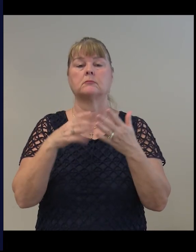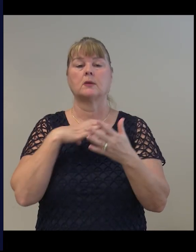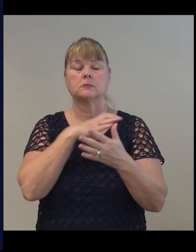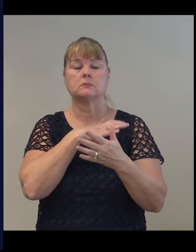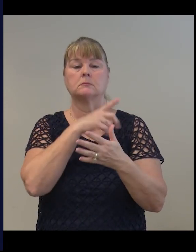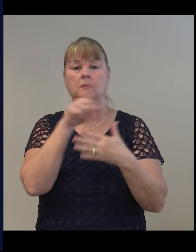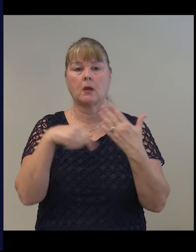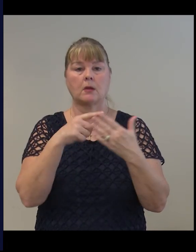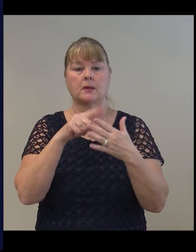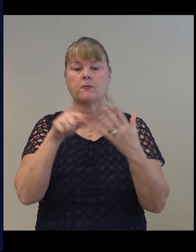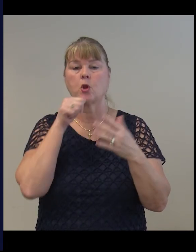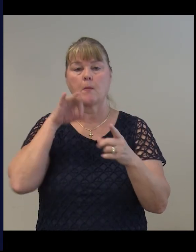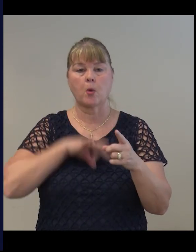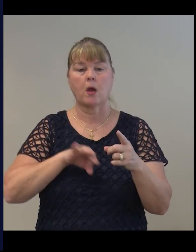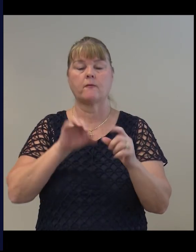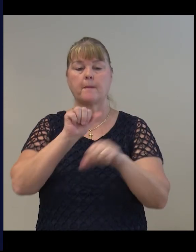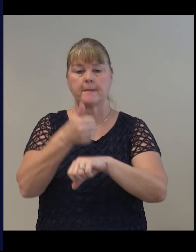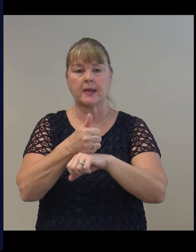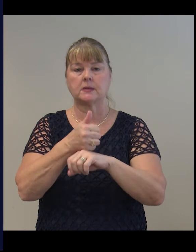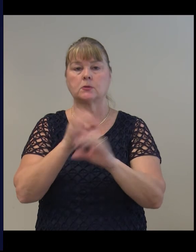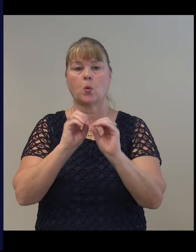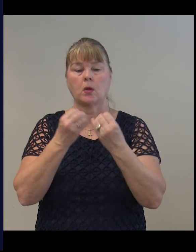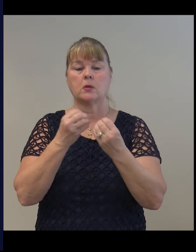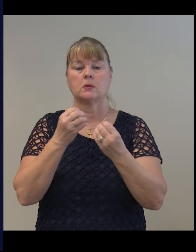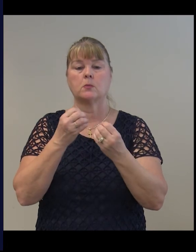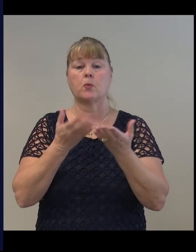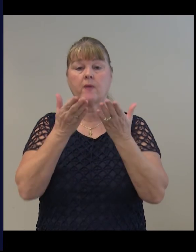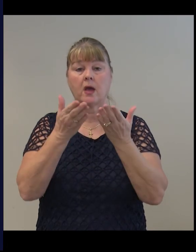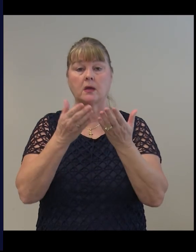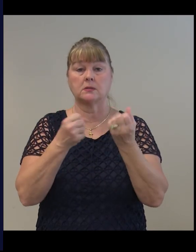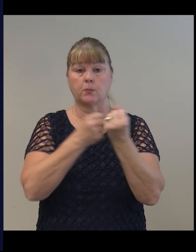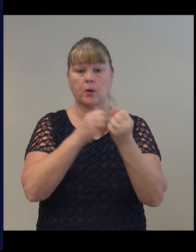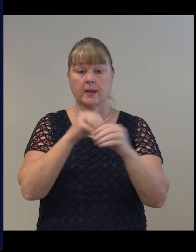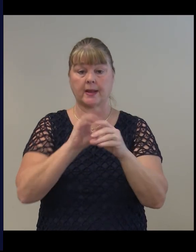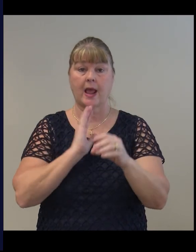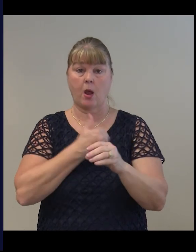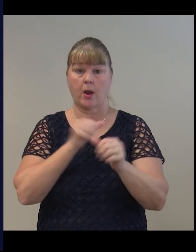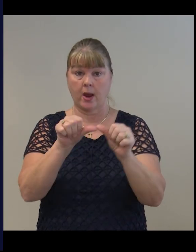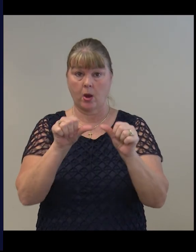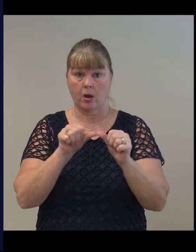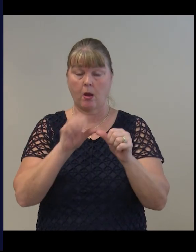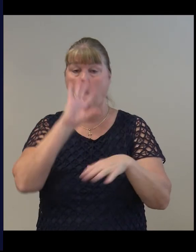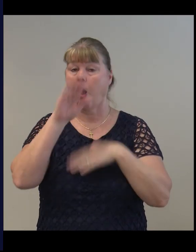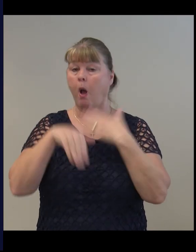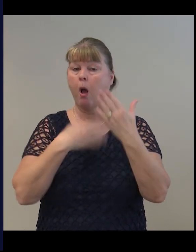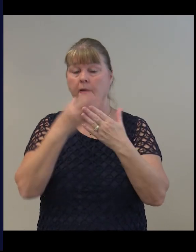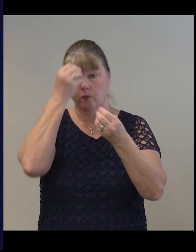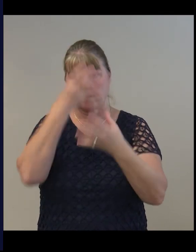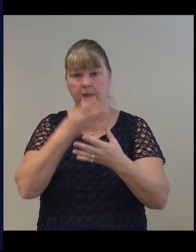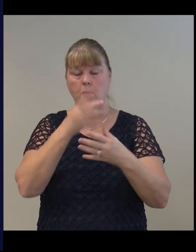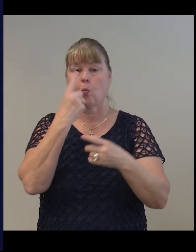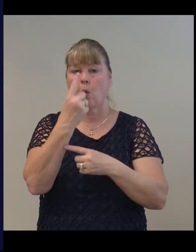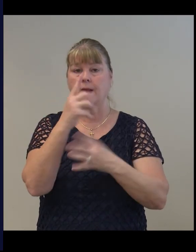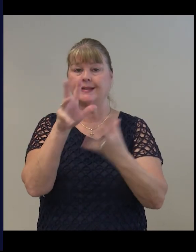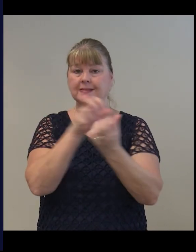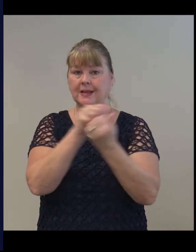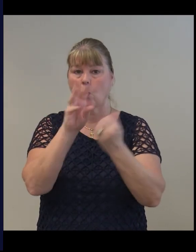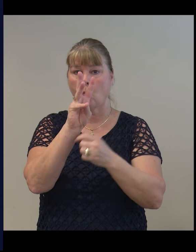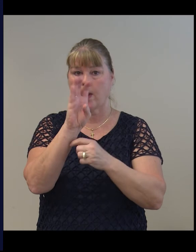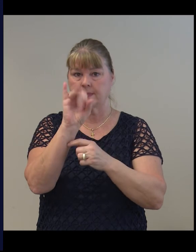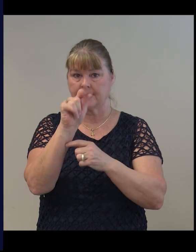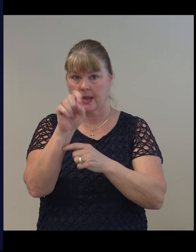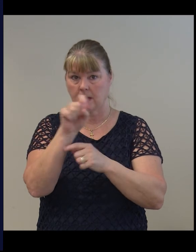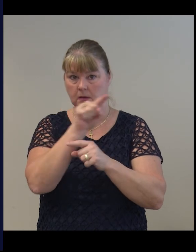other nonprofit and faith-based organizations that are providing support in our area. All of that is going to be compiled into one